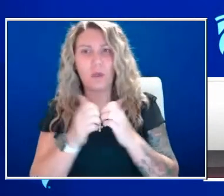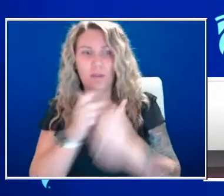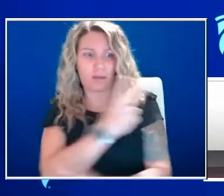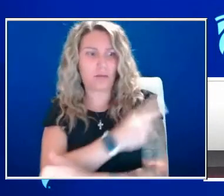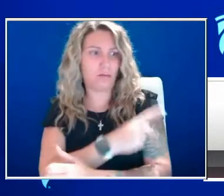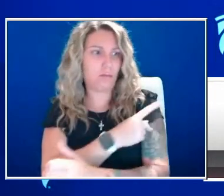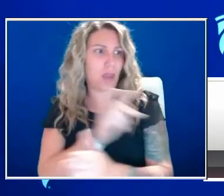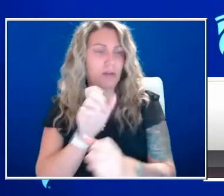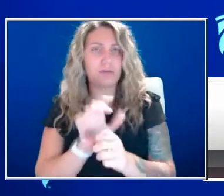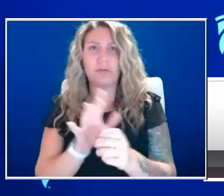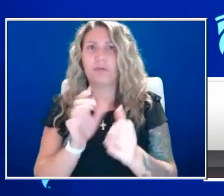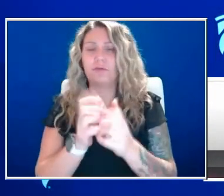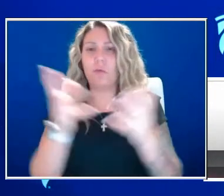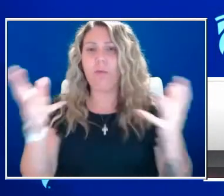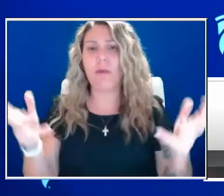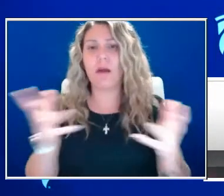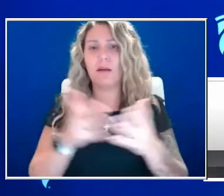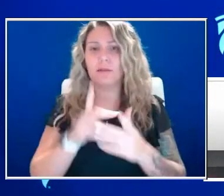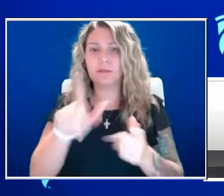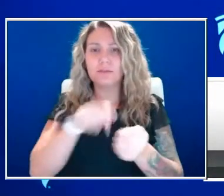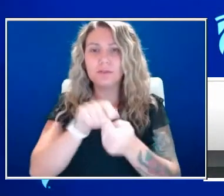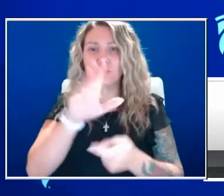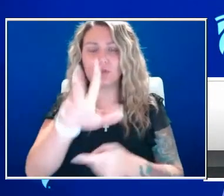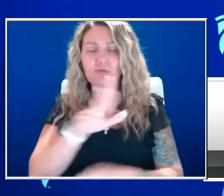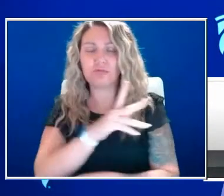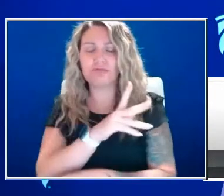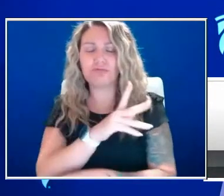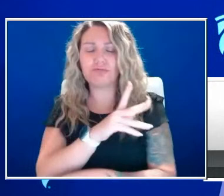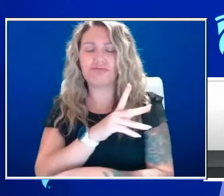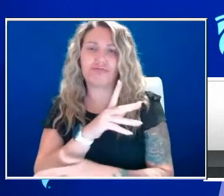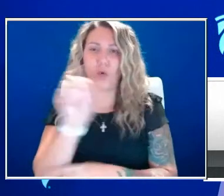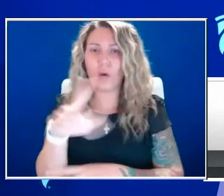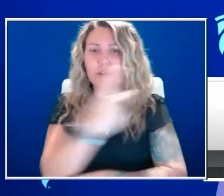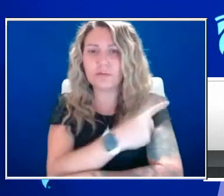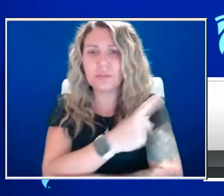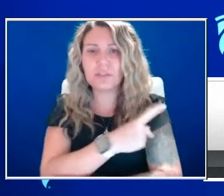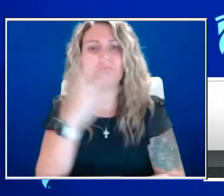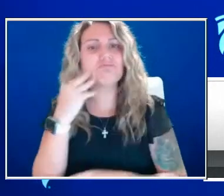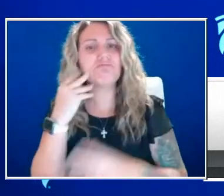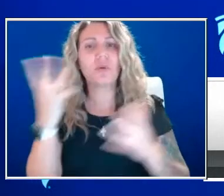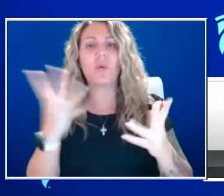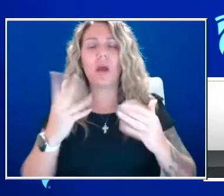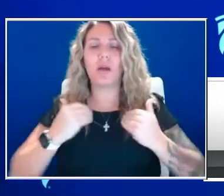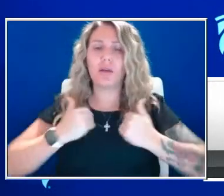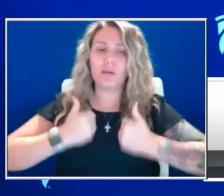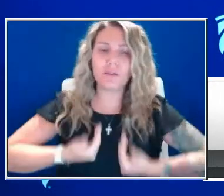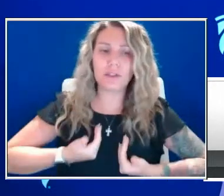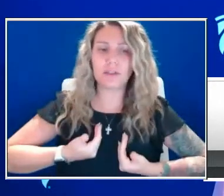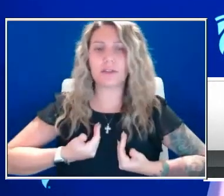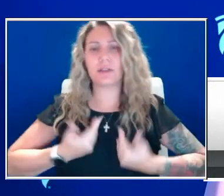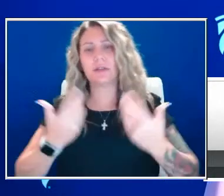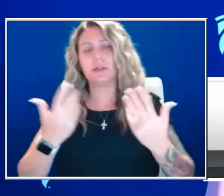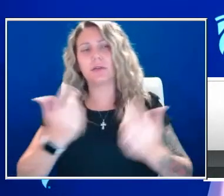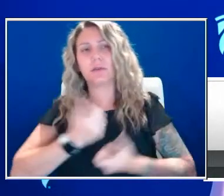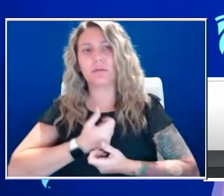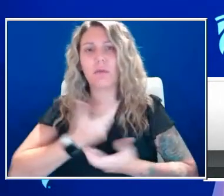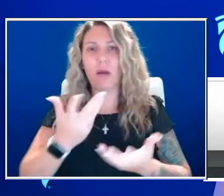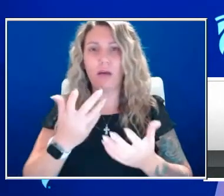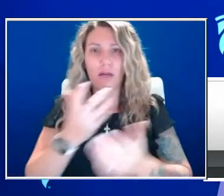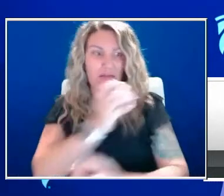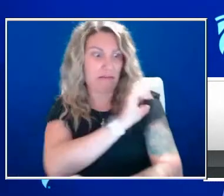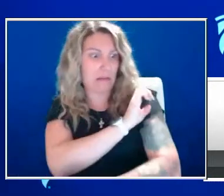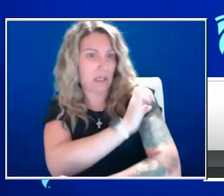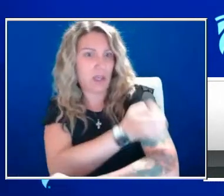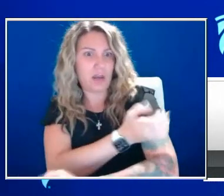to your question about what these patients are experiencing, they're experiencing fatigue. The amount of energy and effort it takes for